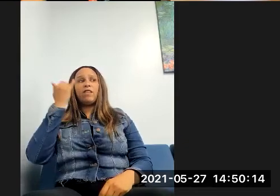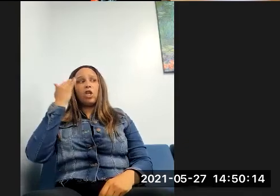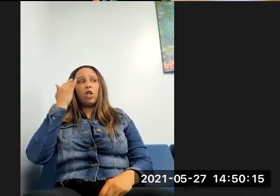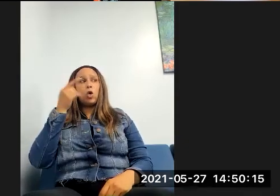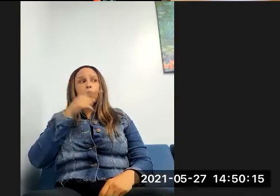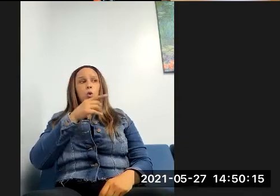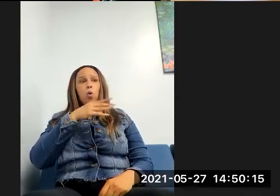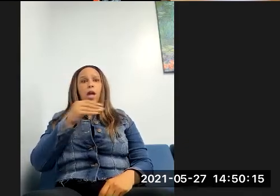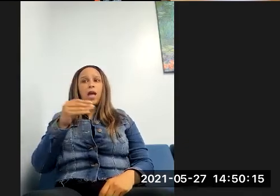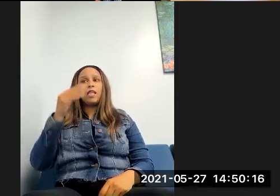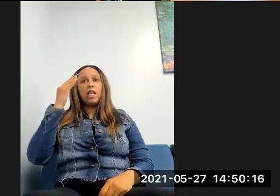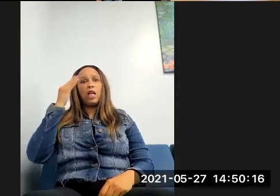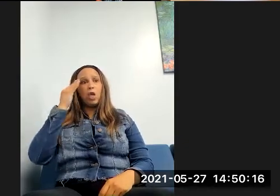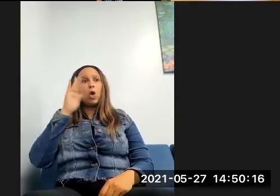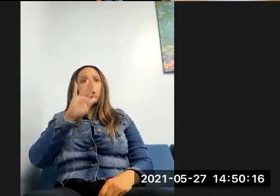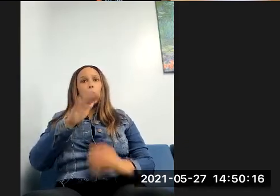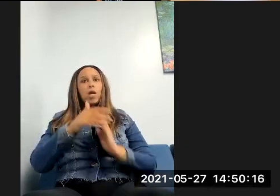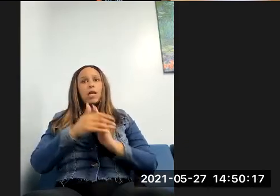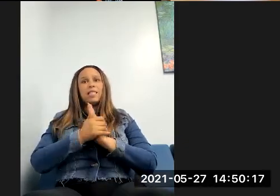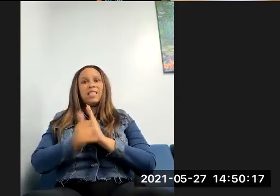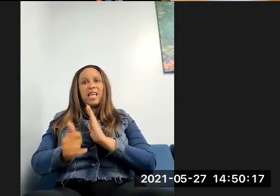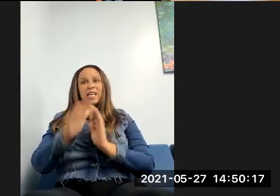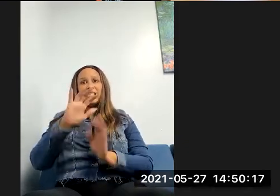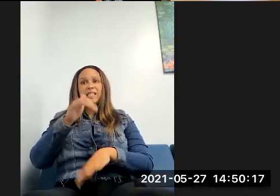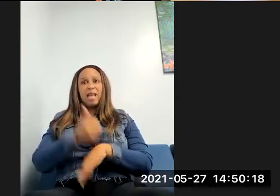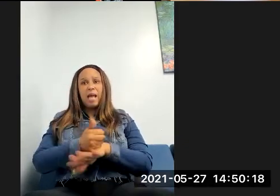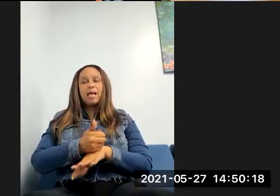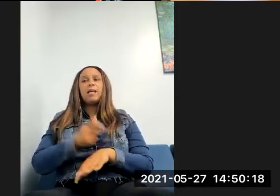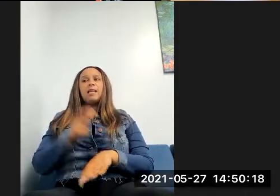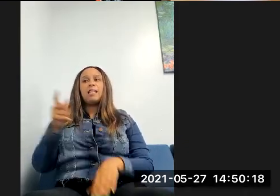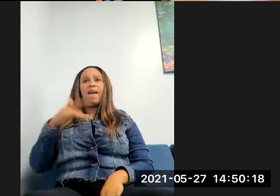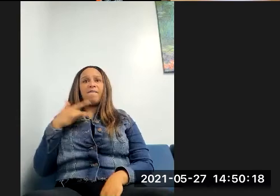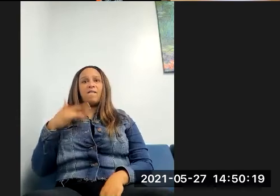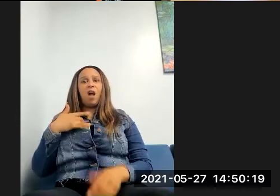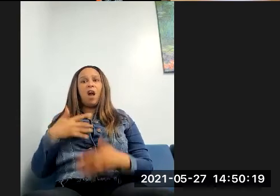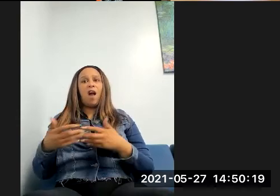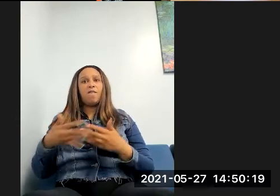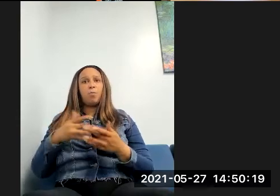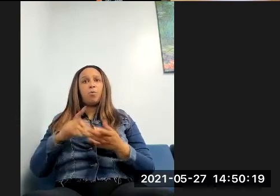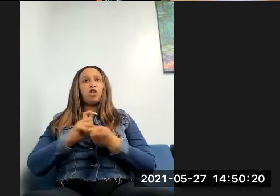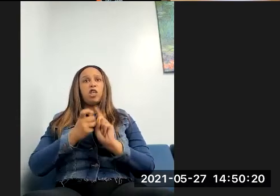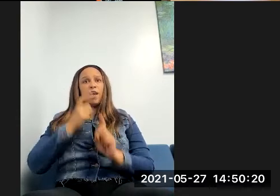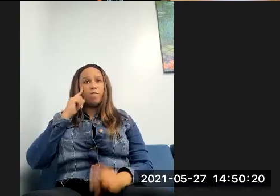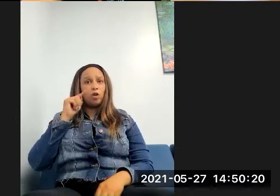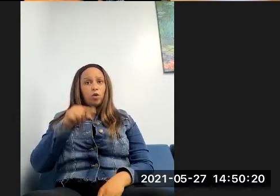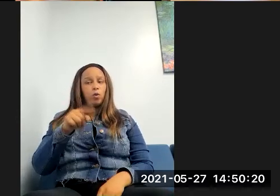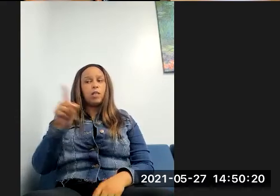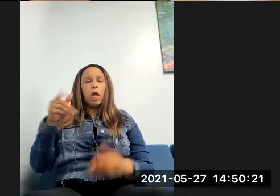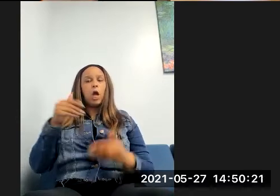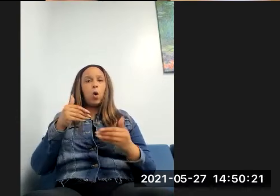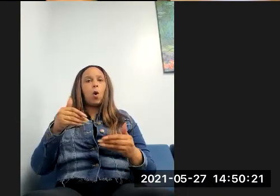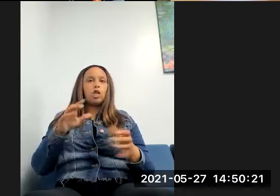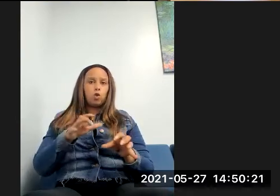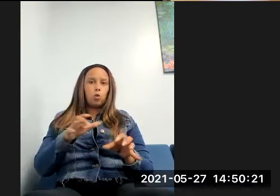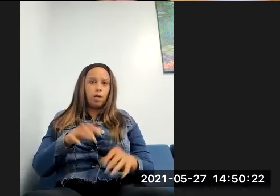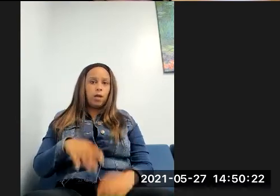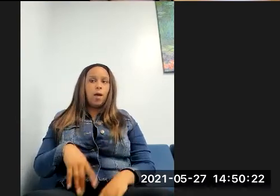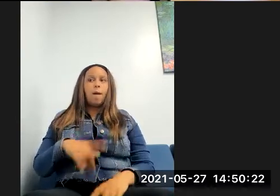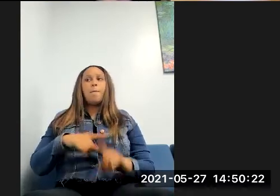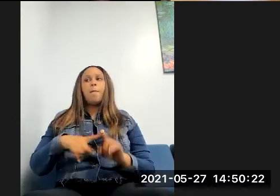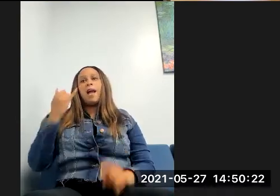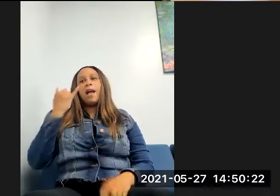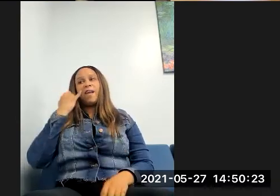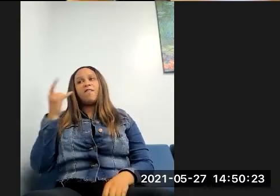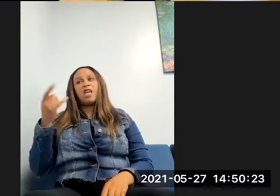know your skill set well enough and they feel comfortable making that change, they'll go ahead and make it. If they're